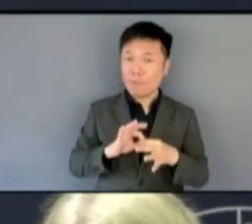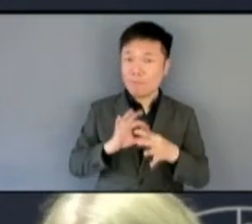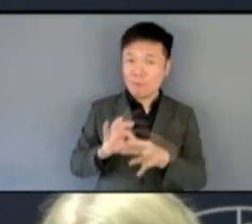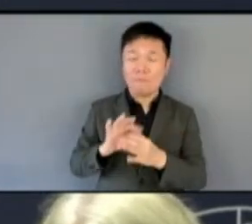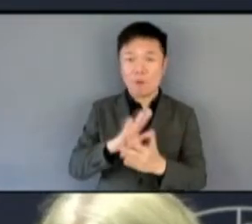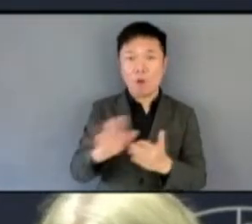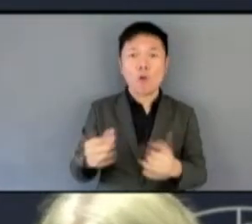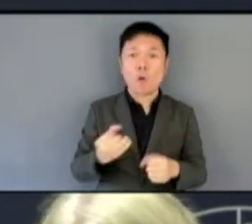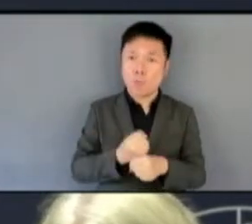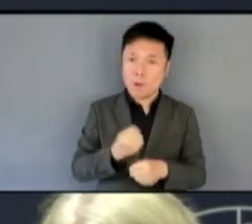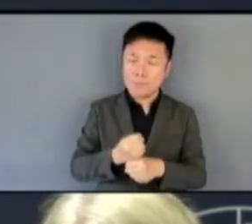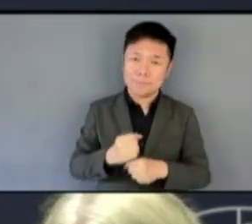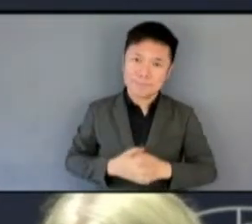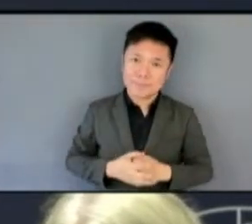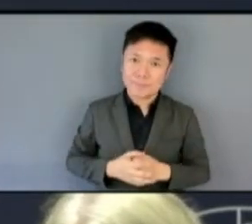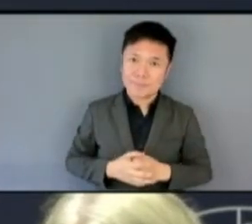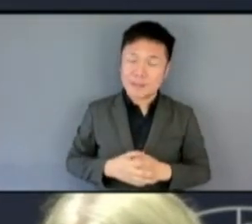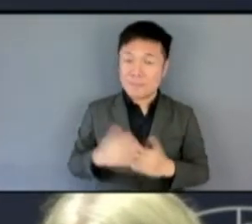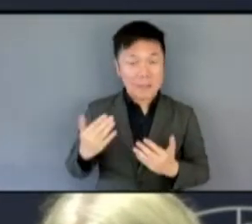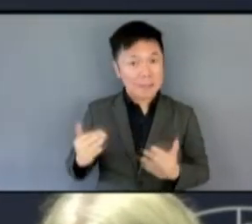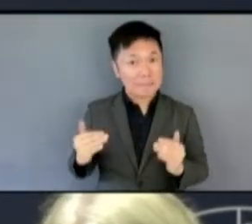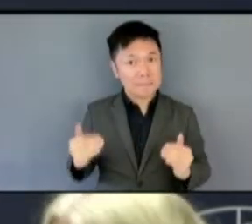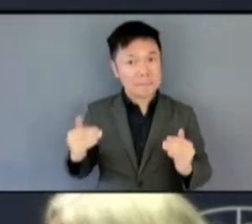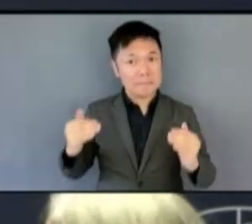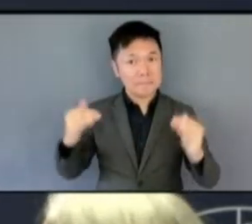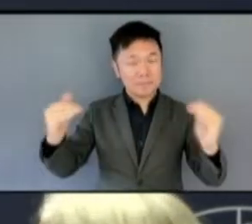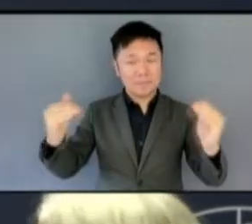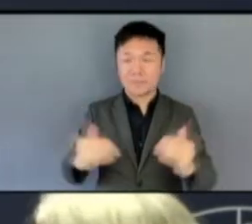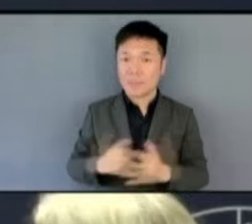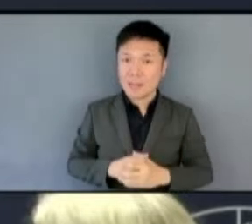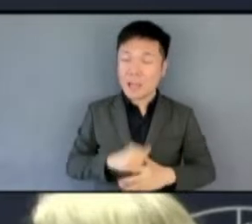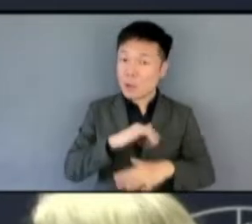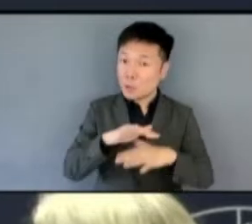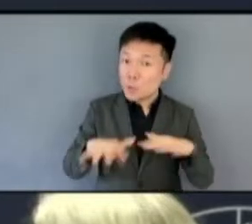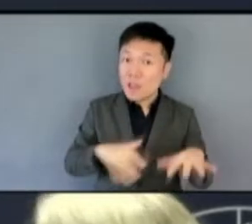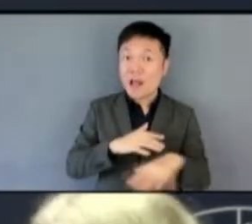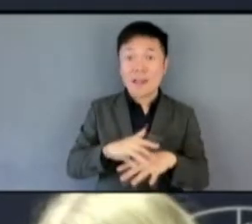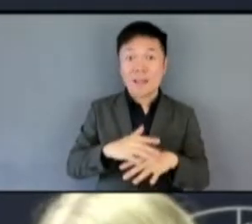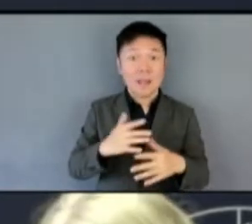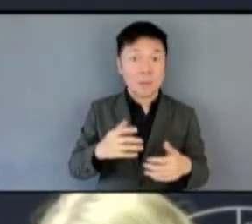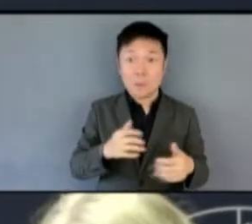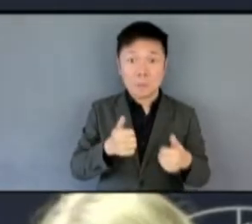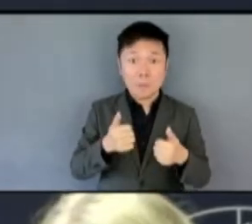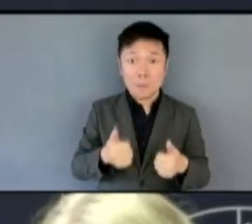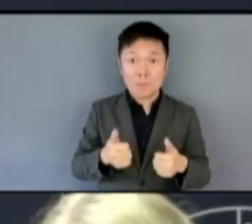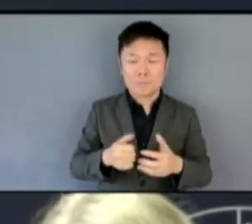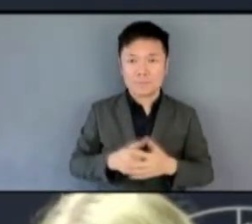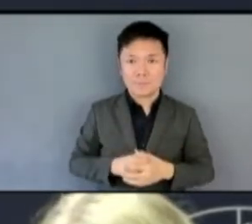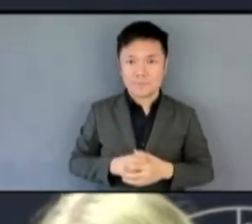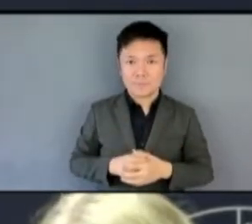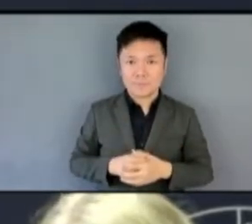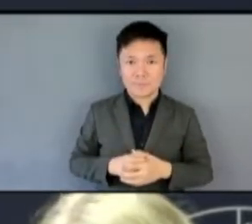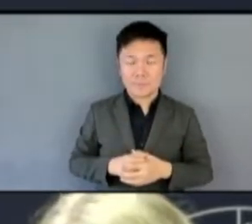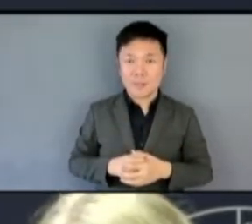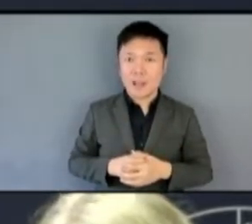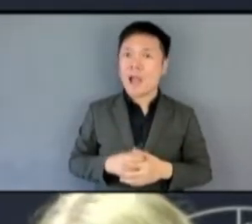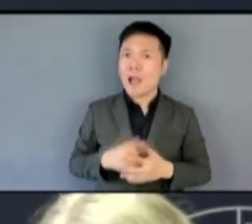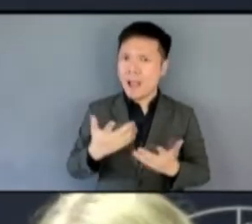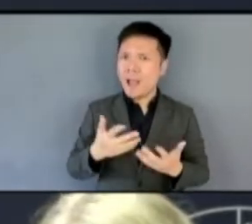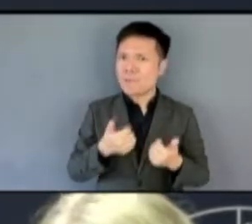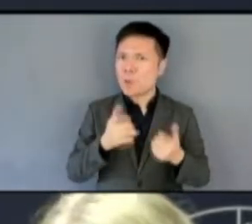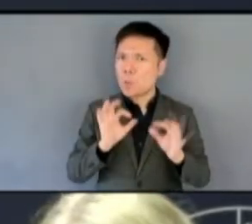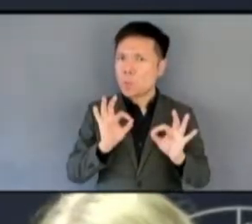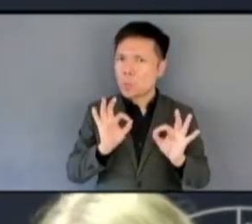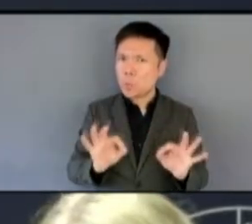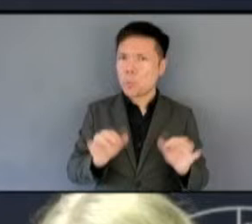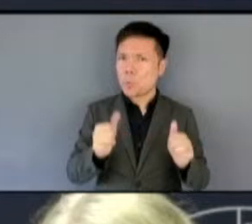do, so that we actually build a society that has that sort of internal harmony between